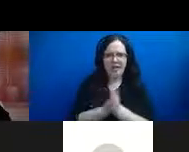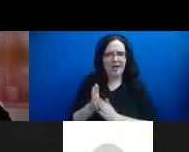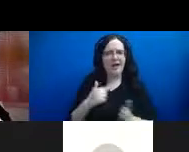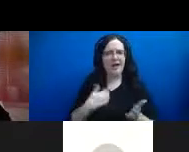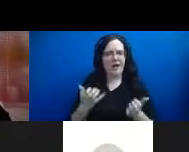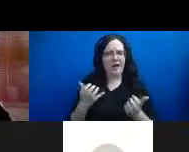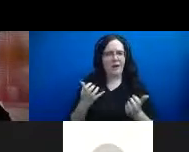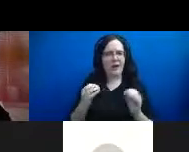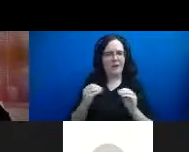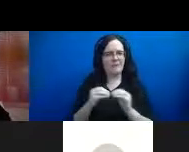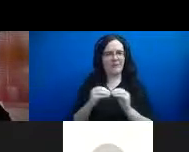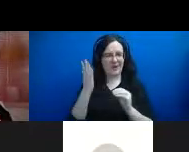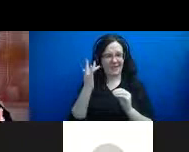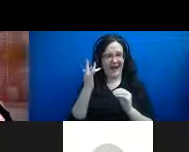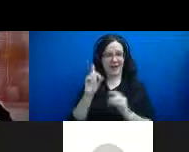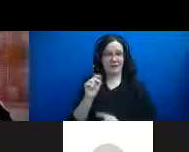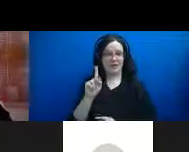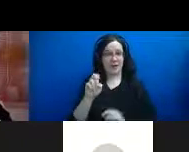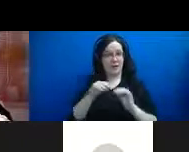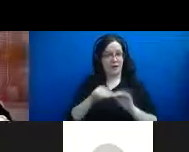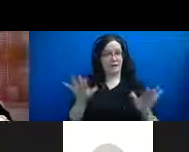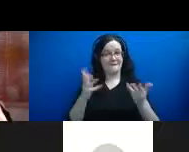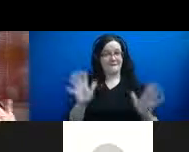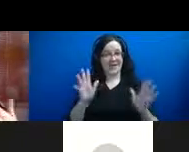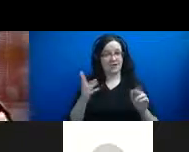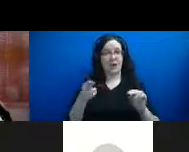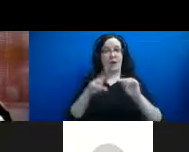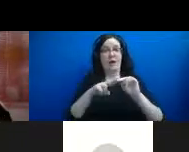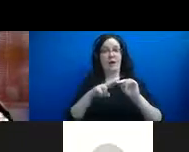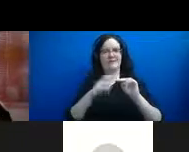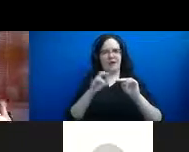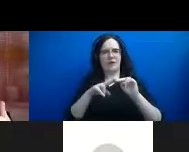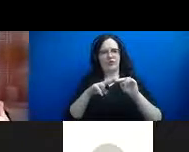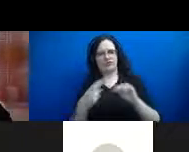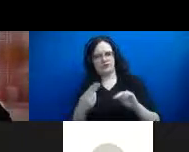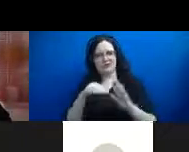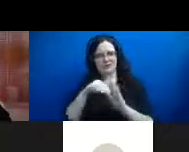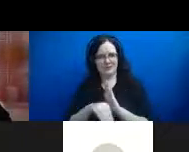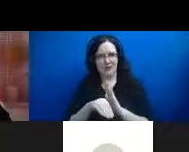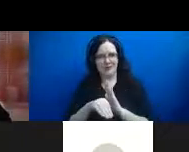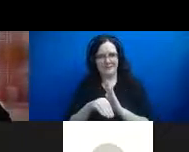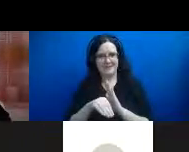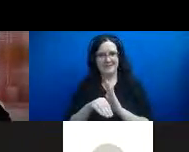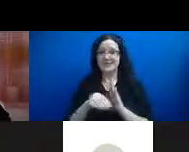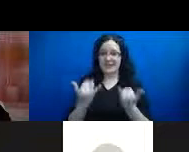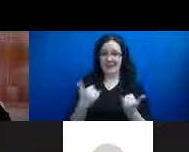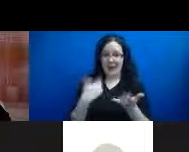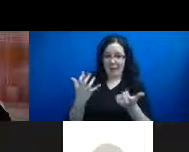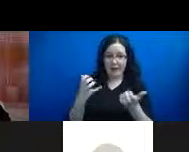it's followed by a drop. So you have that little bump, you drop, and then it's followed by wanting to get